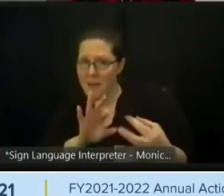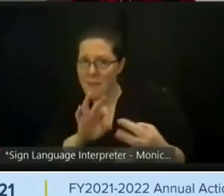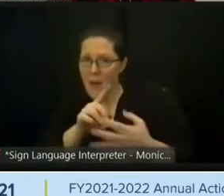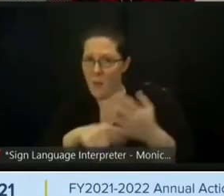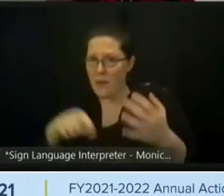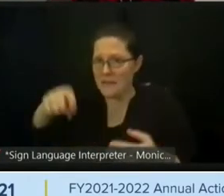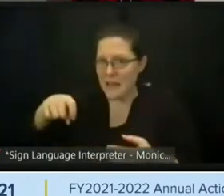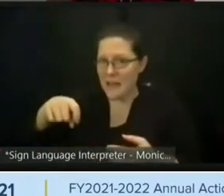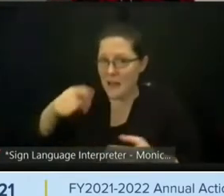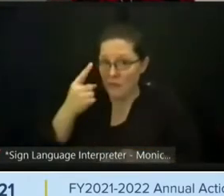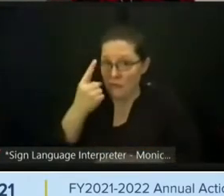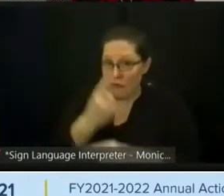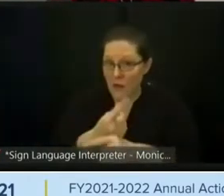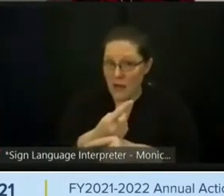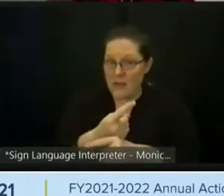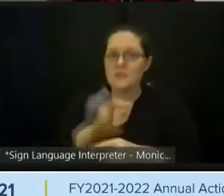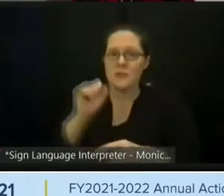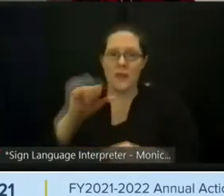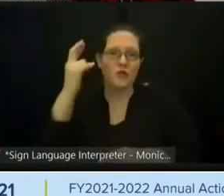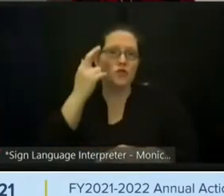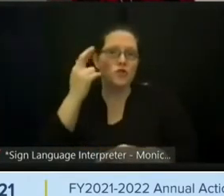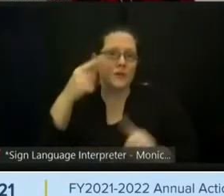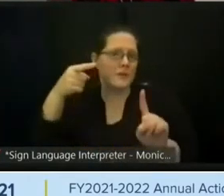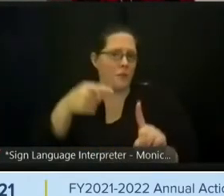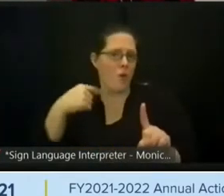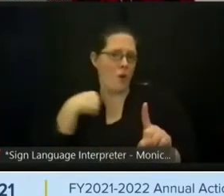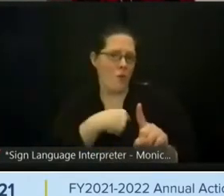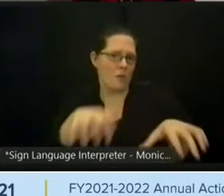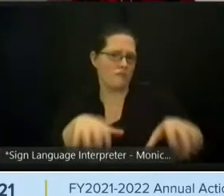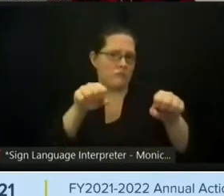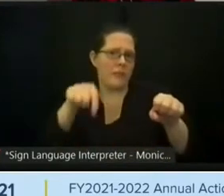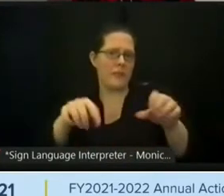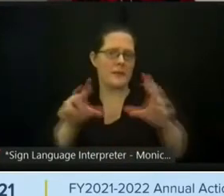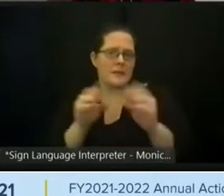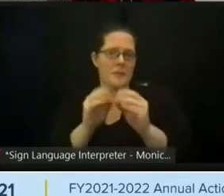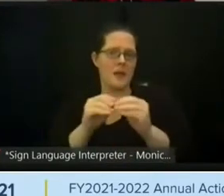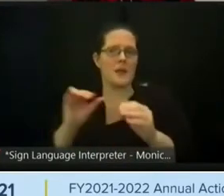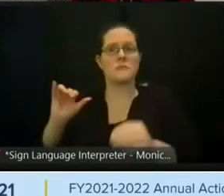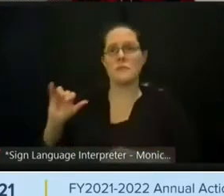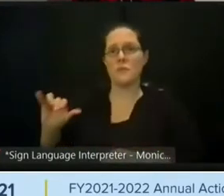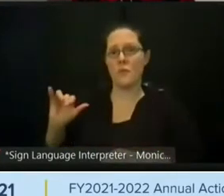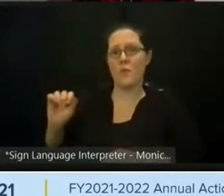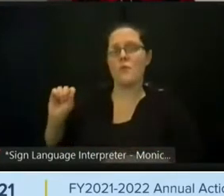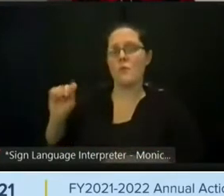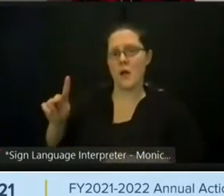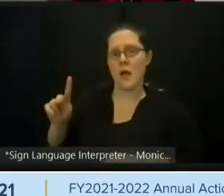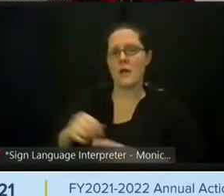we're having this hearing. Okay. So thank you. Are there other comments that you have?